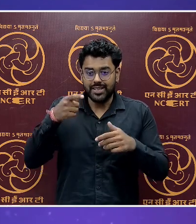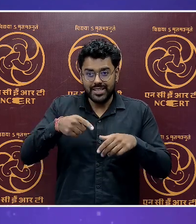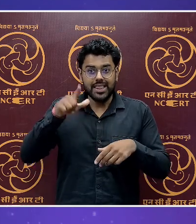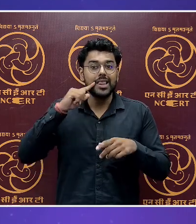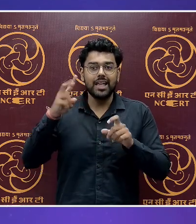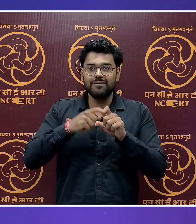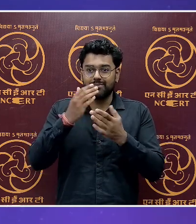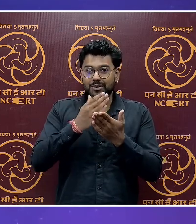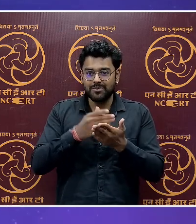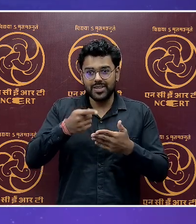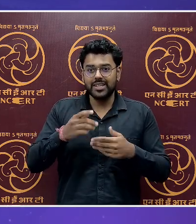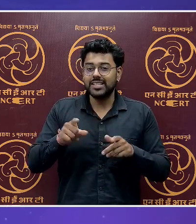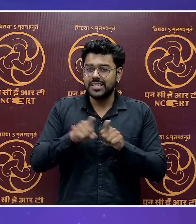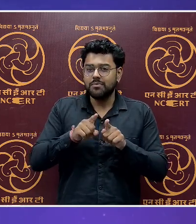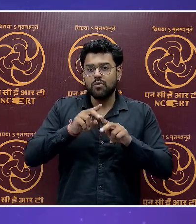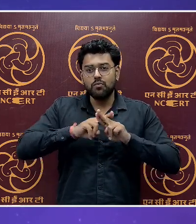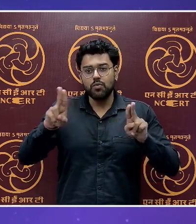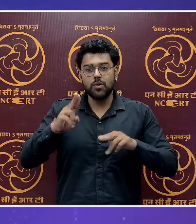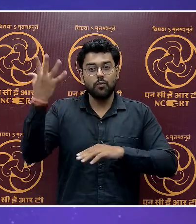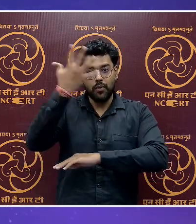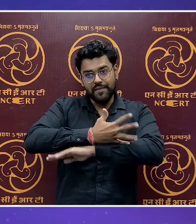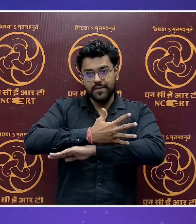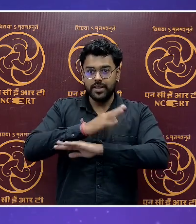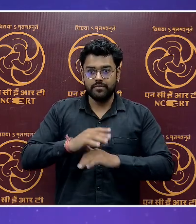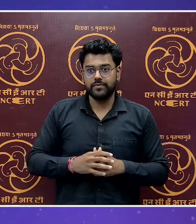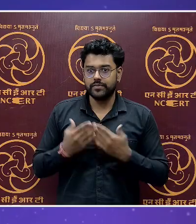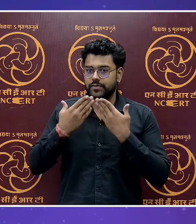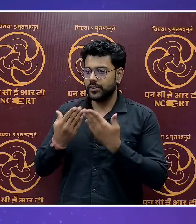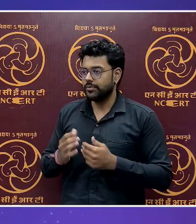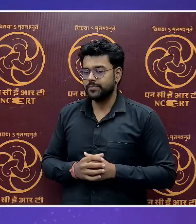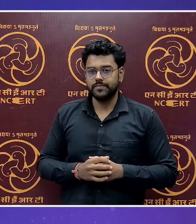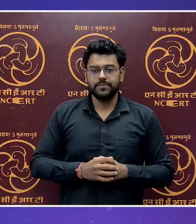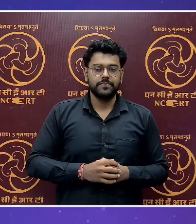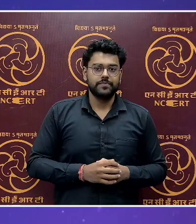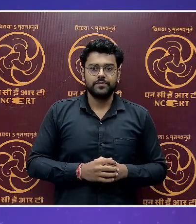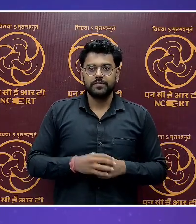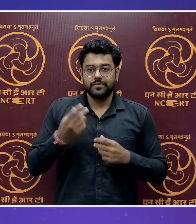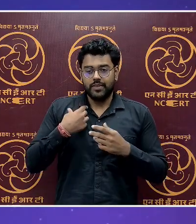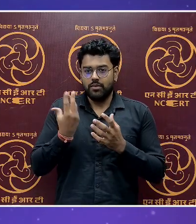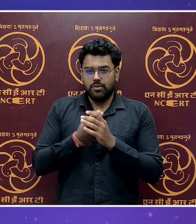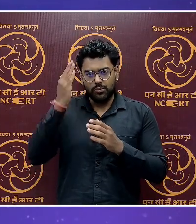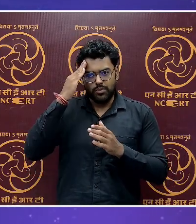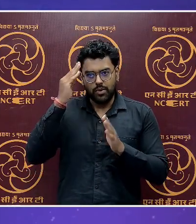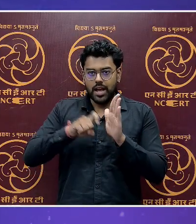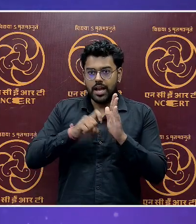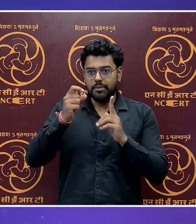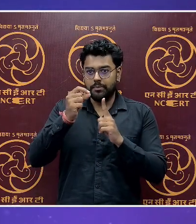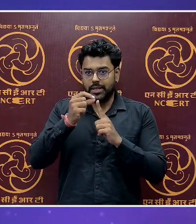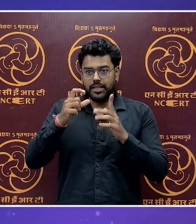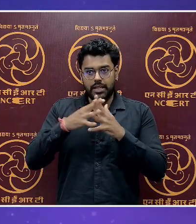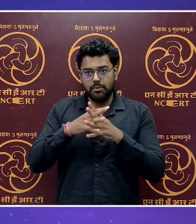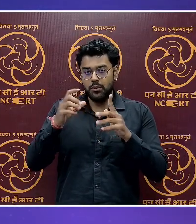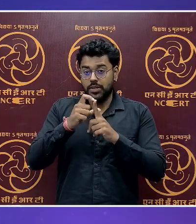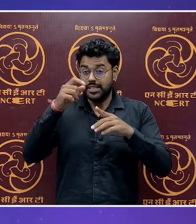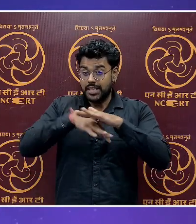sessions. We are going to conduct this for the whole 5 days. Thank you, Harpreet. Yeah. Thank you so much, ma'am. We all know that RPWD Act has listed 21